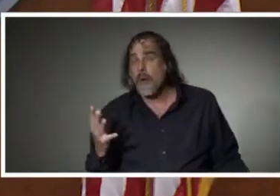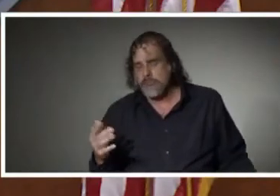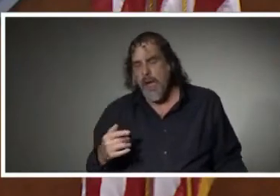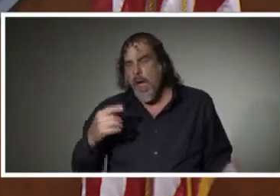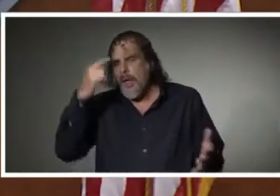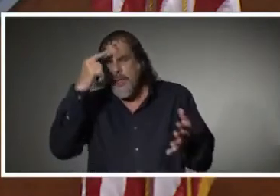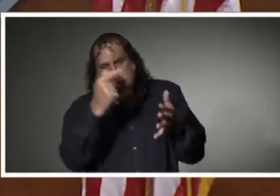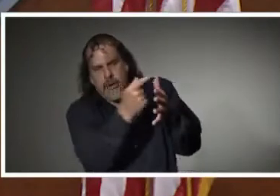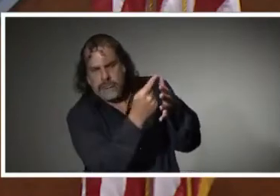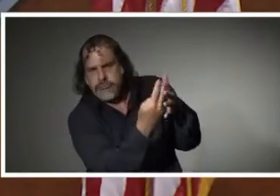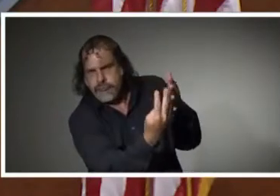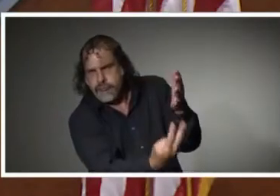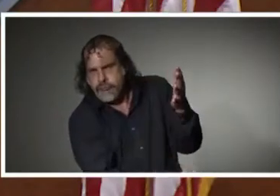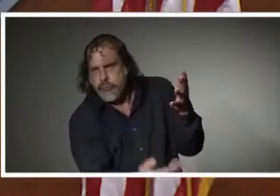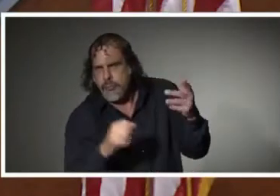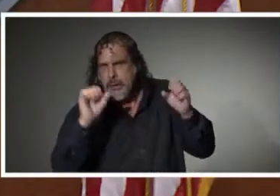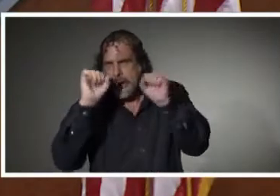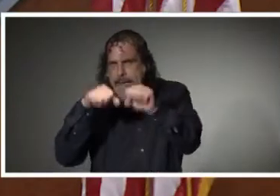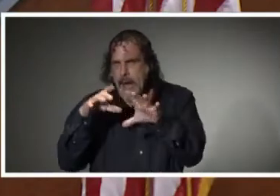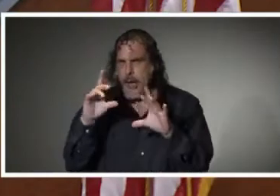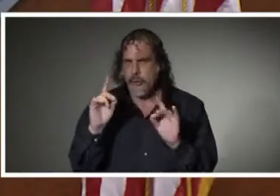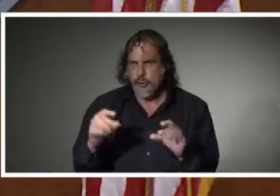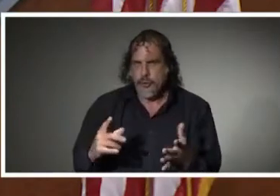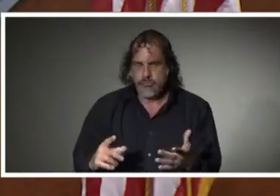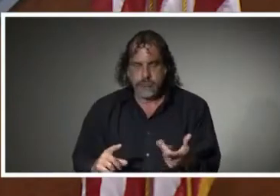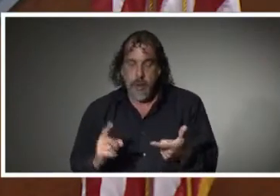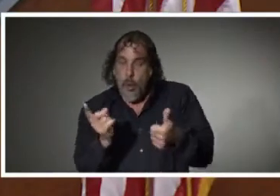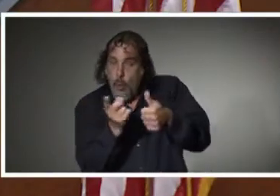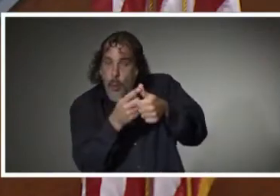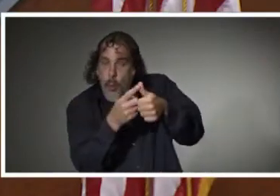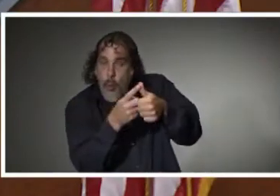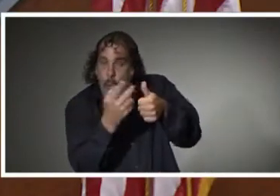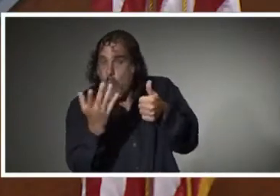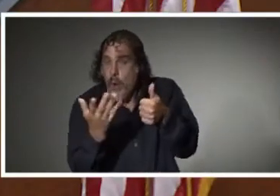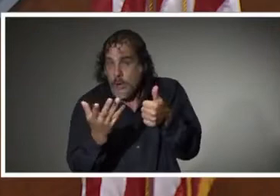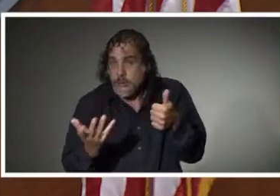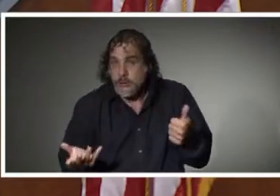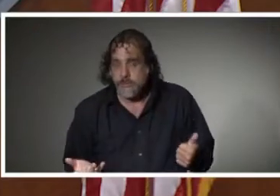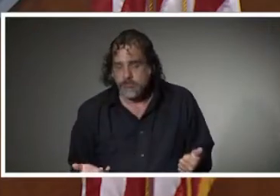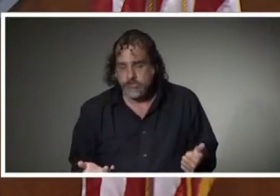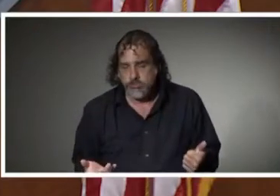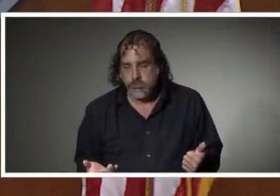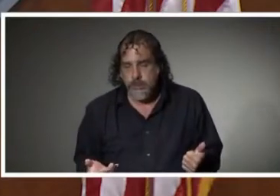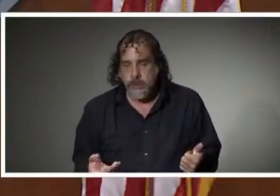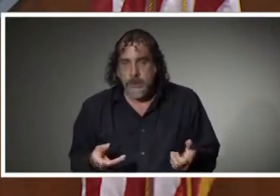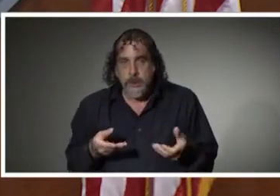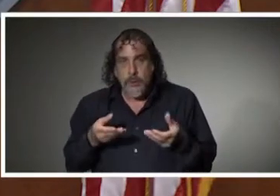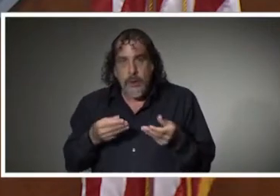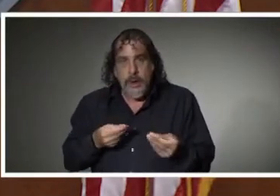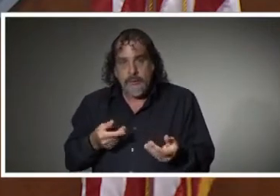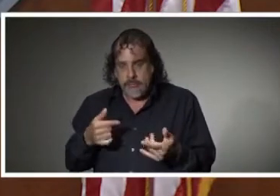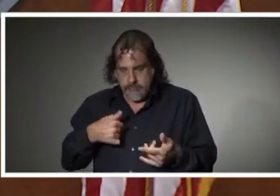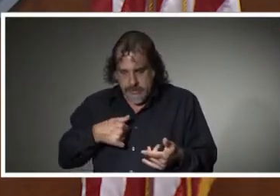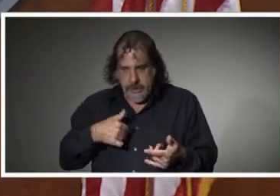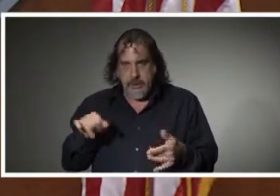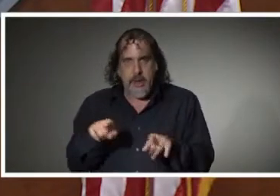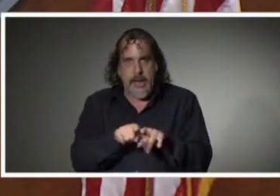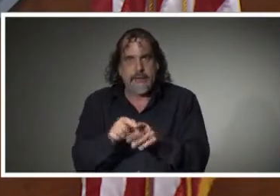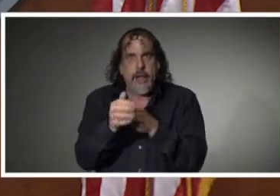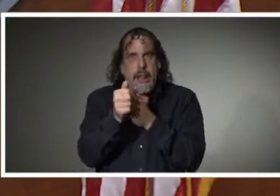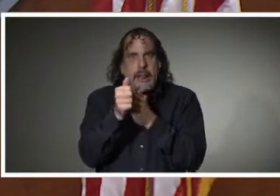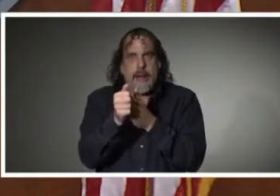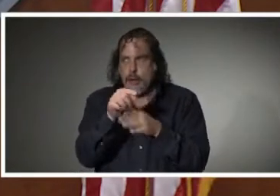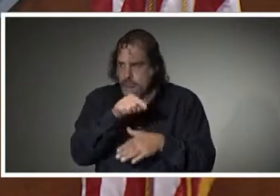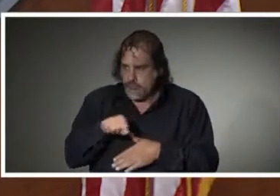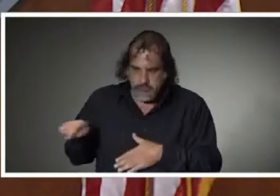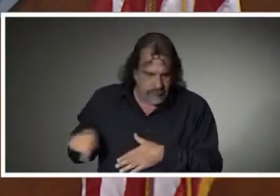things that we can do. Number one, we've got to spend even more time as leaders,